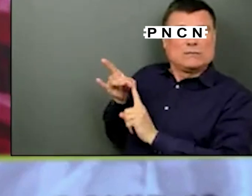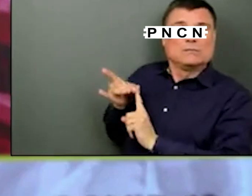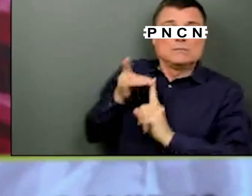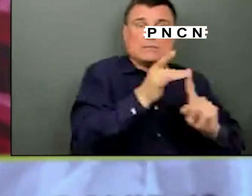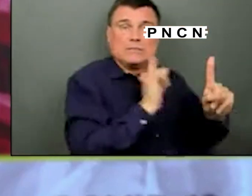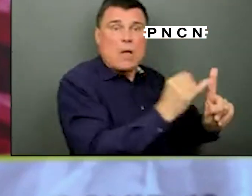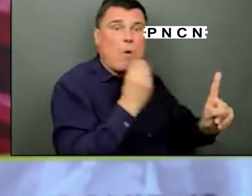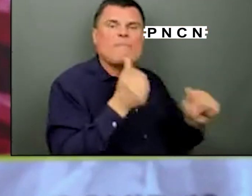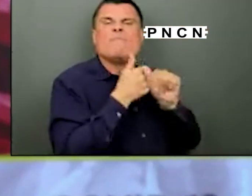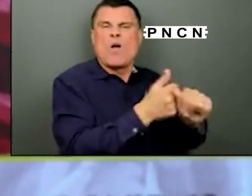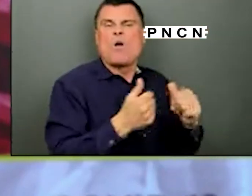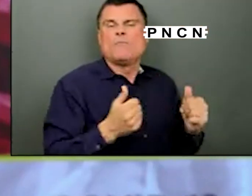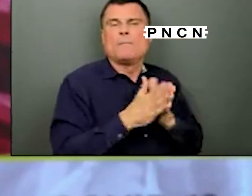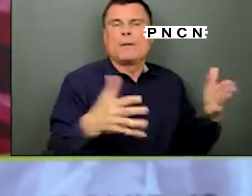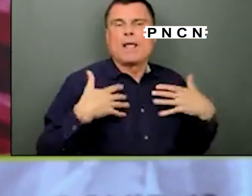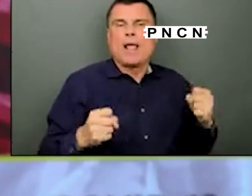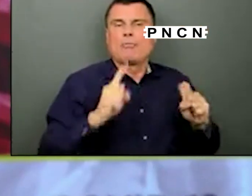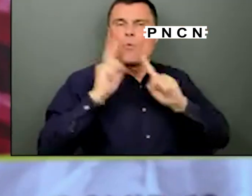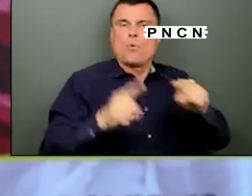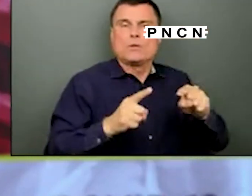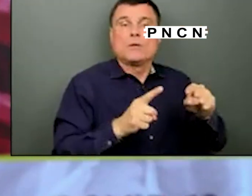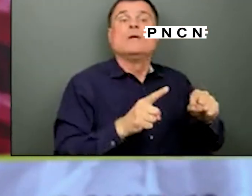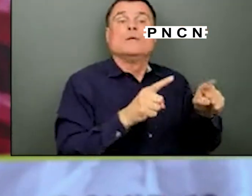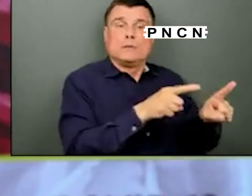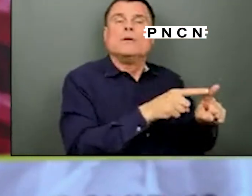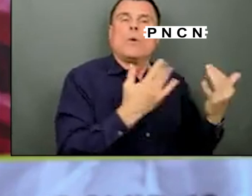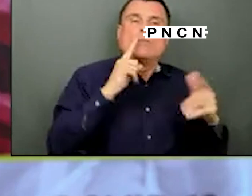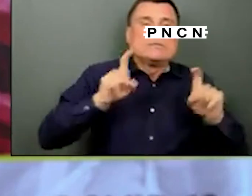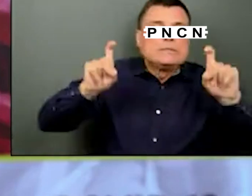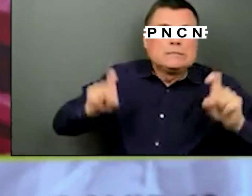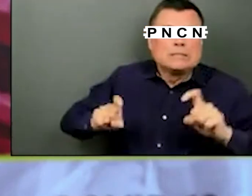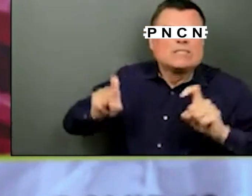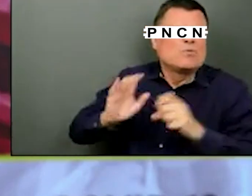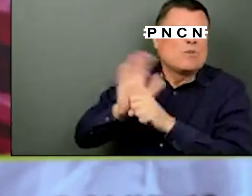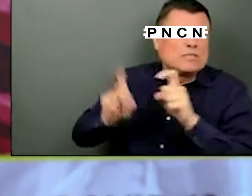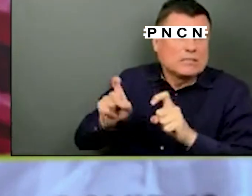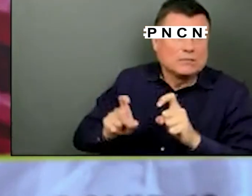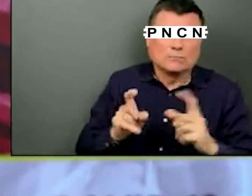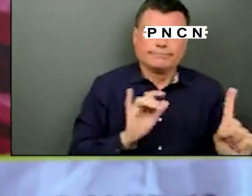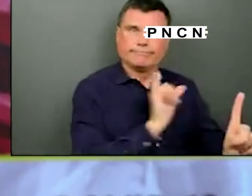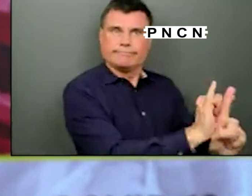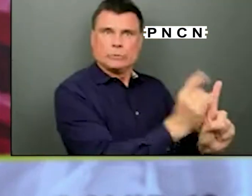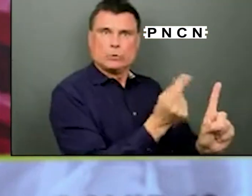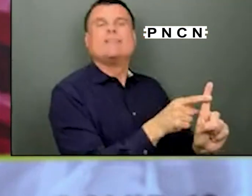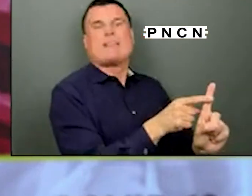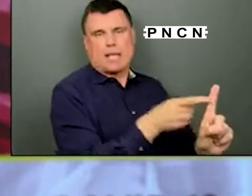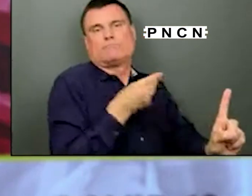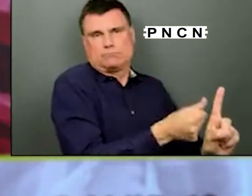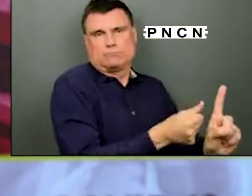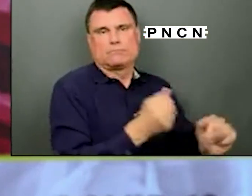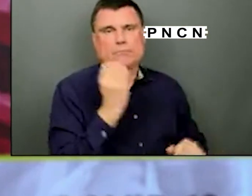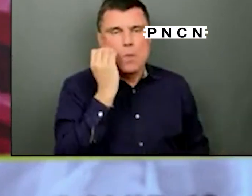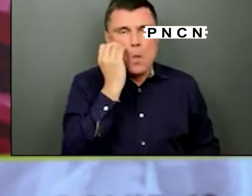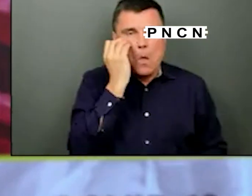health guidelines, or is awaiting test results. We know that the most important and effective way to prevent